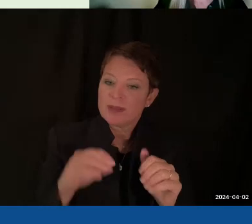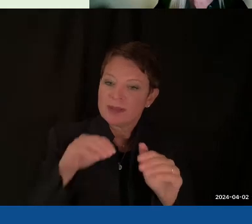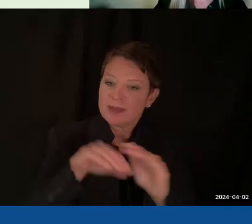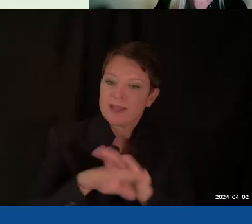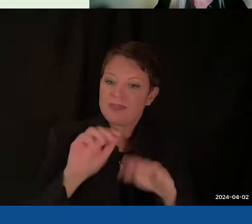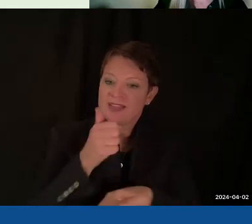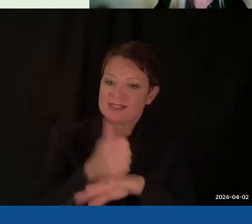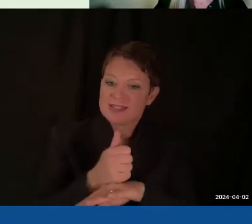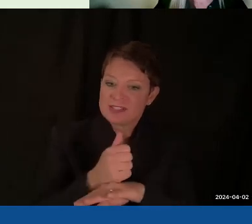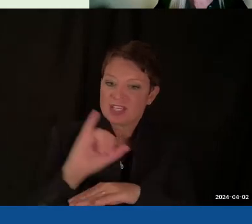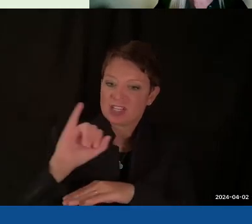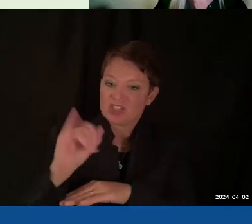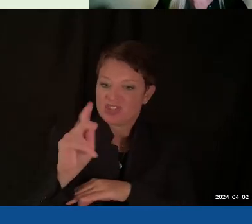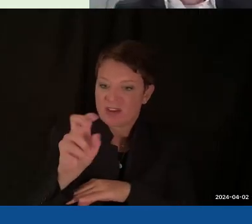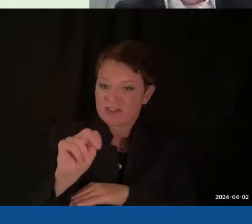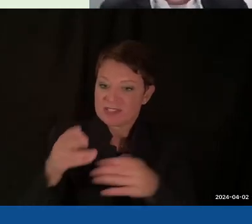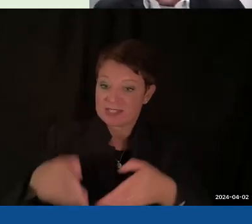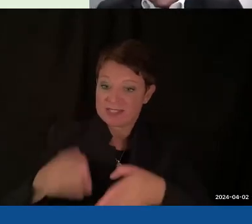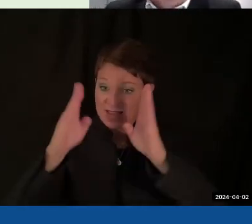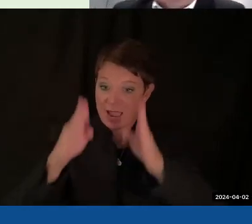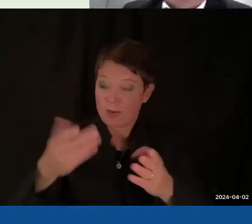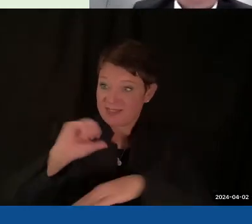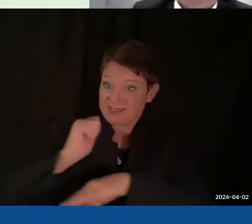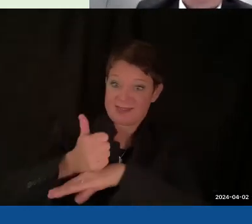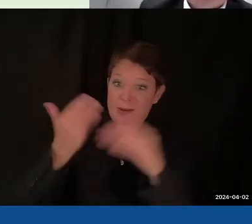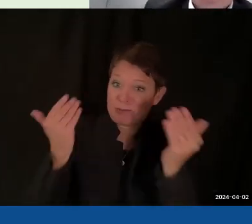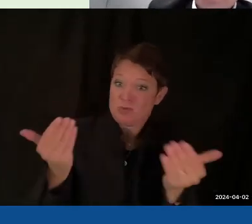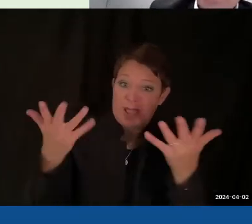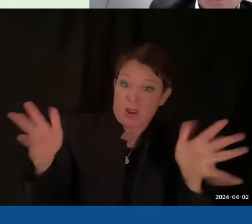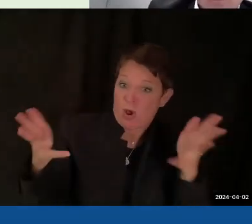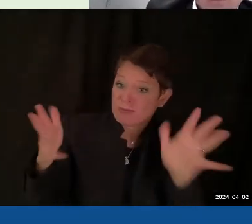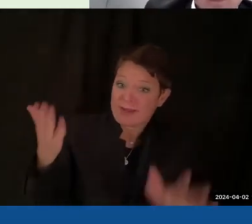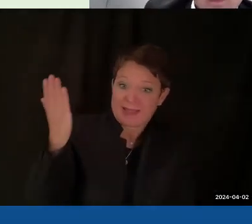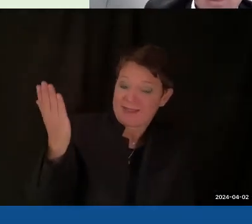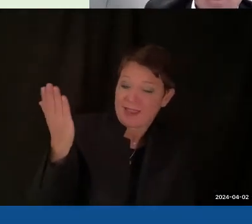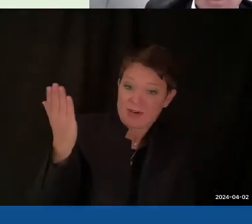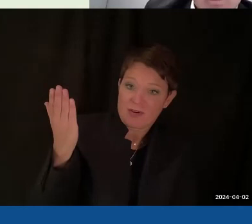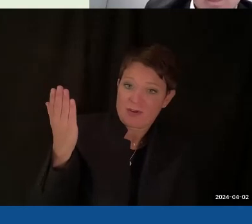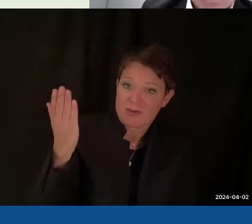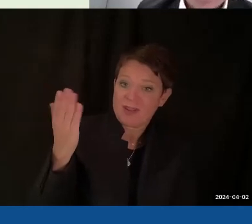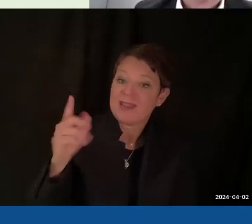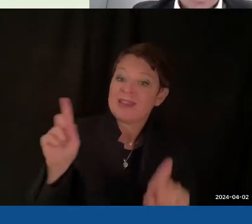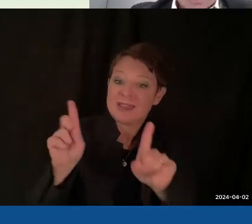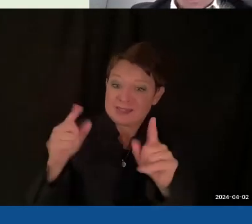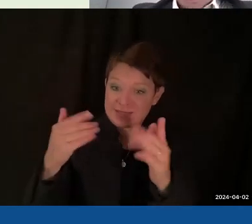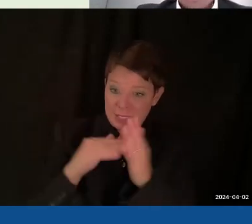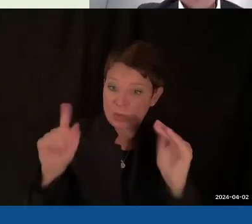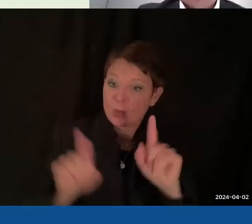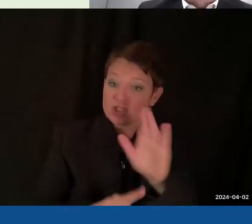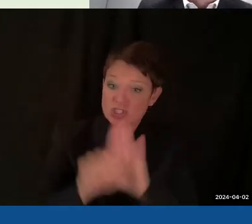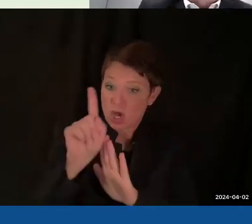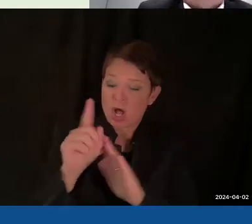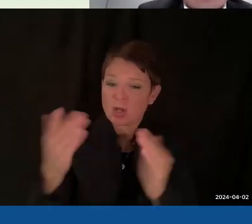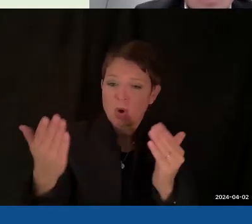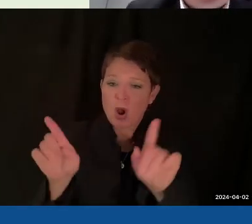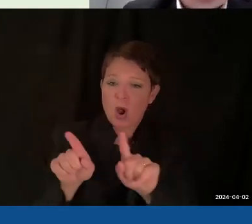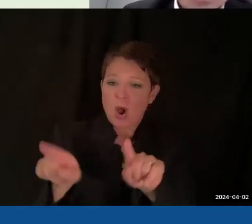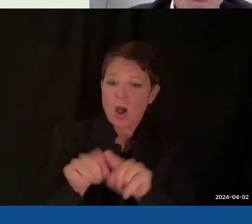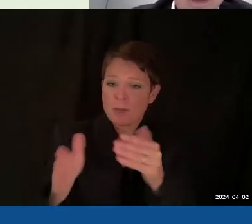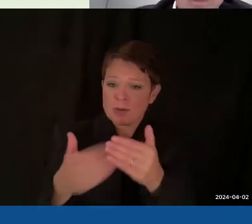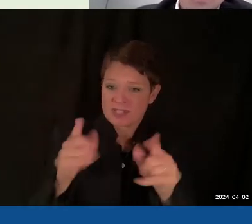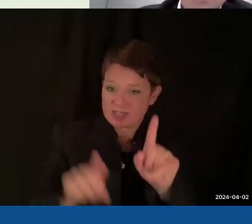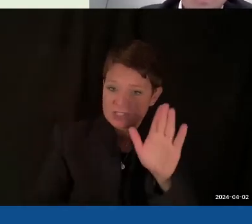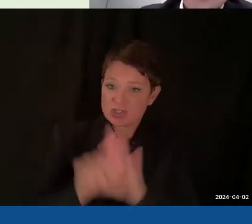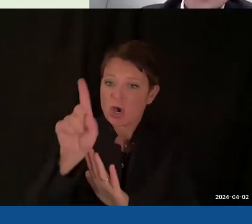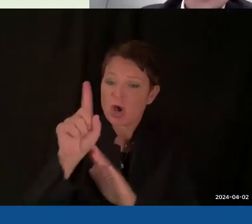existing Jefferson Tower that exists today, that really, is as tall or almost as tall as the residential